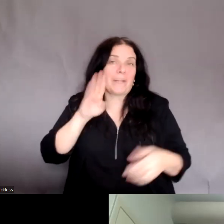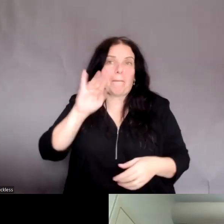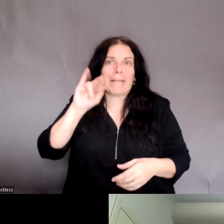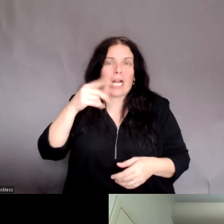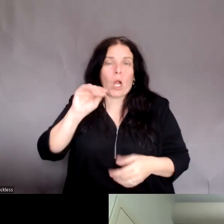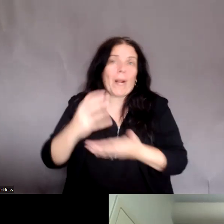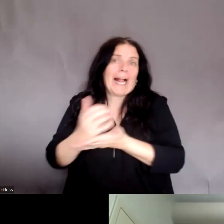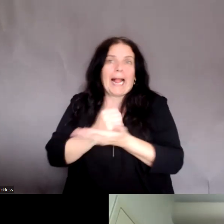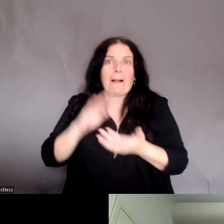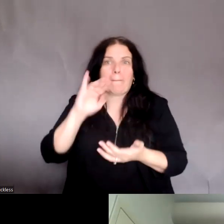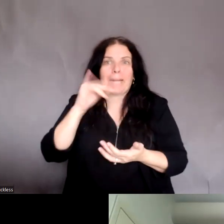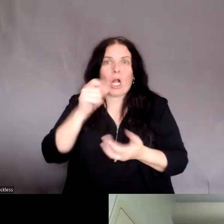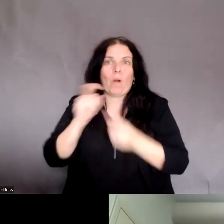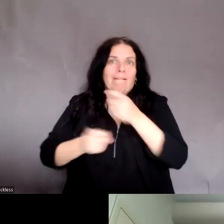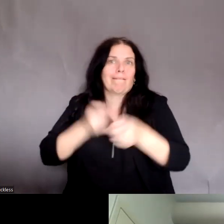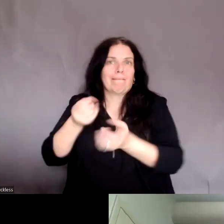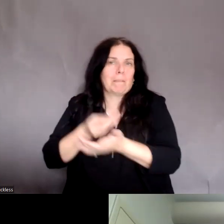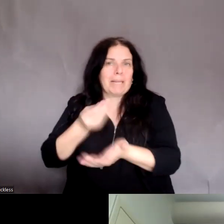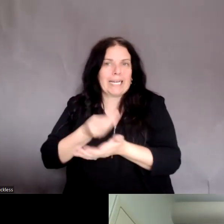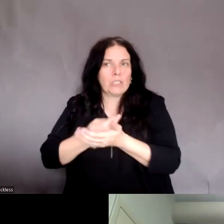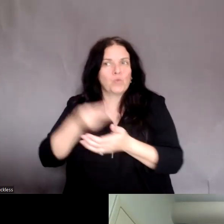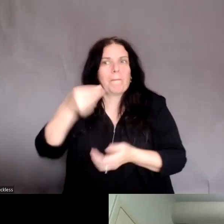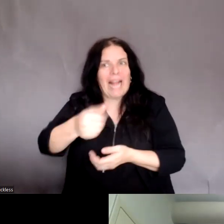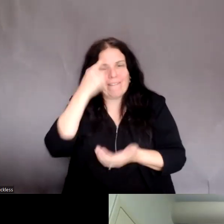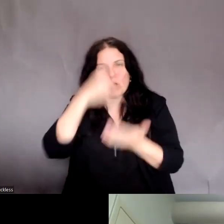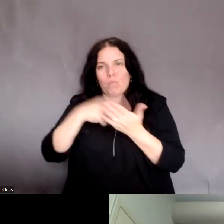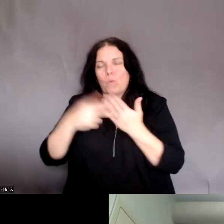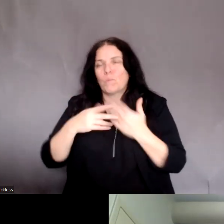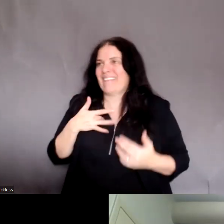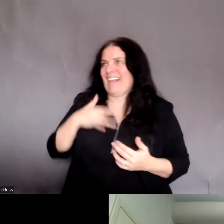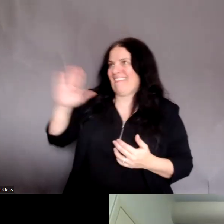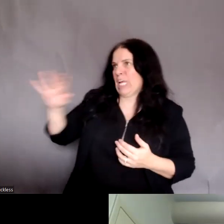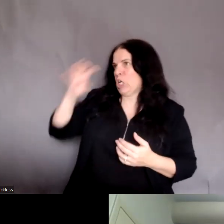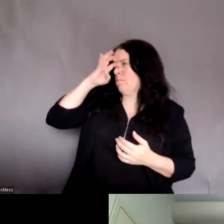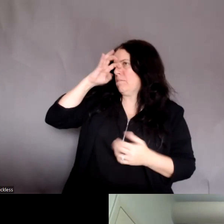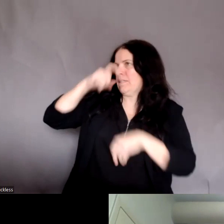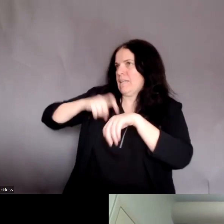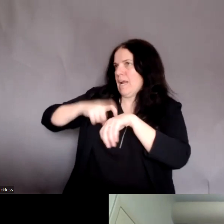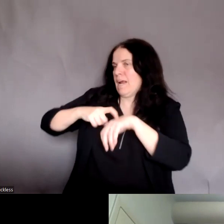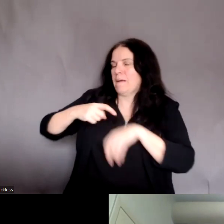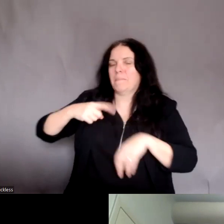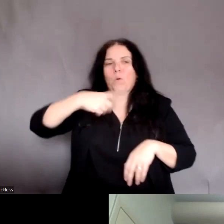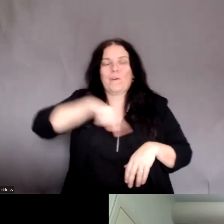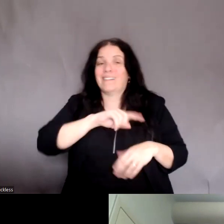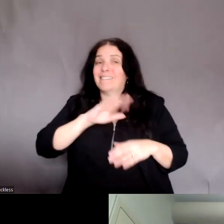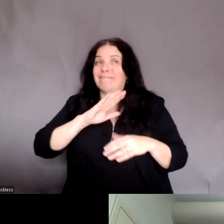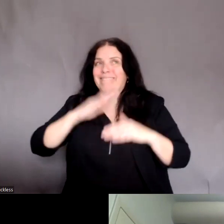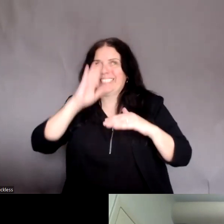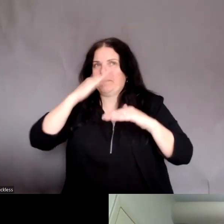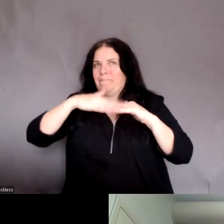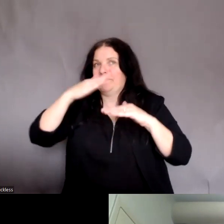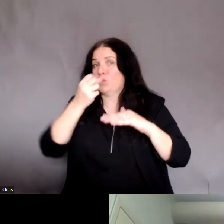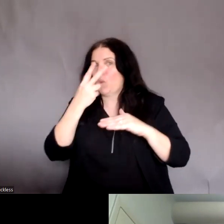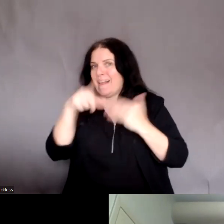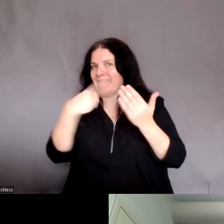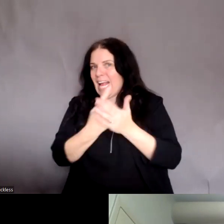It's that's that threshold for us seems to be the 12 hours for a targeted program. I'm just wondering if anybody